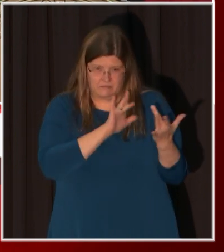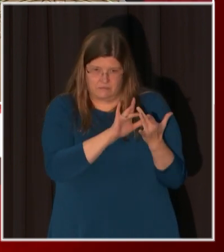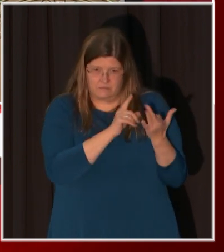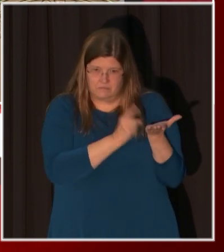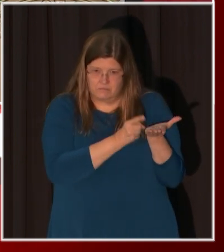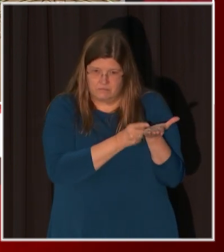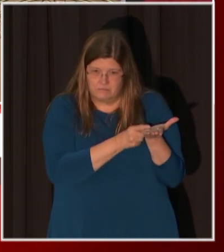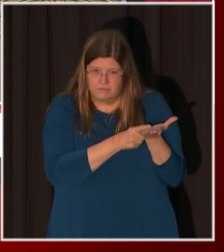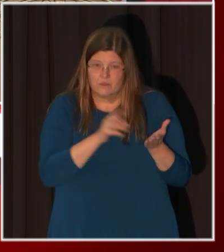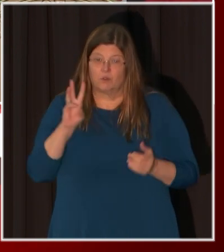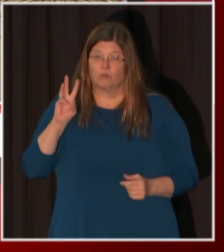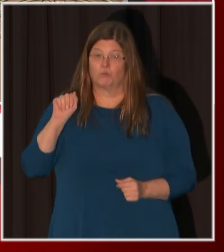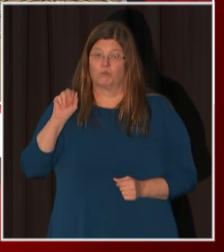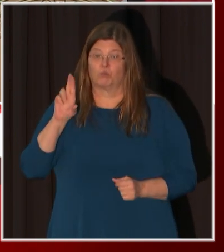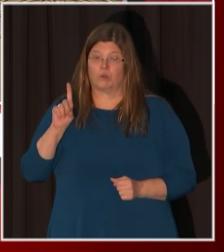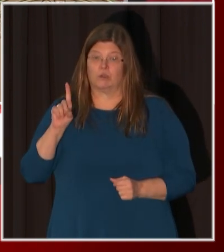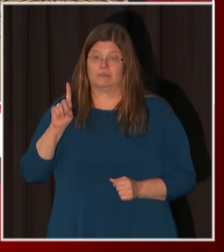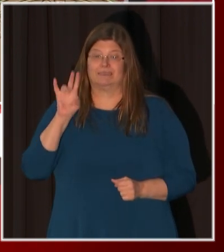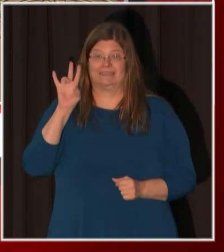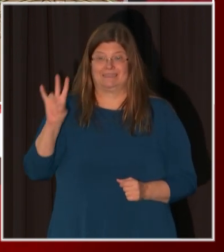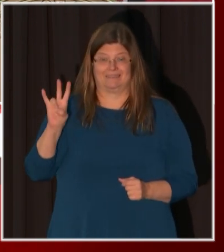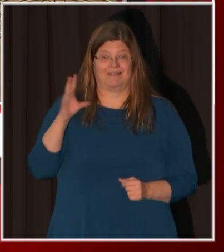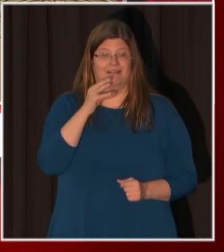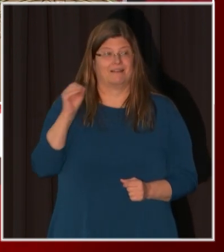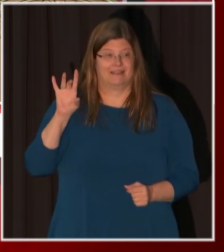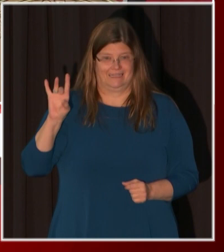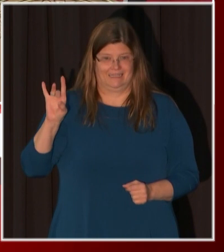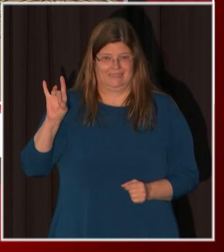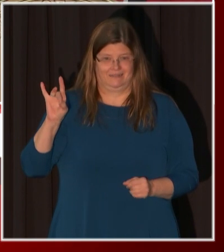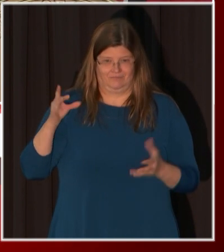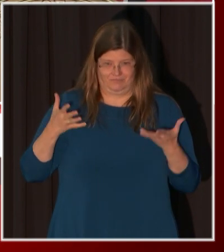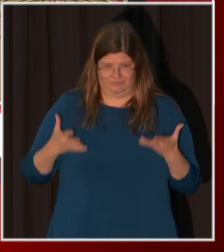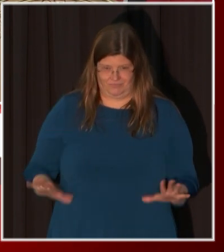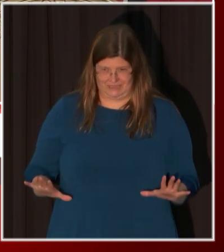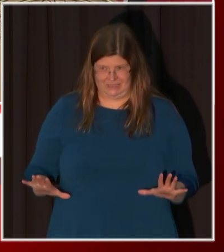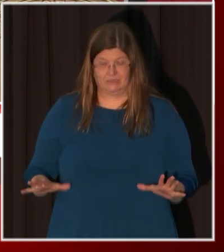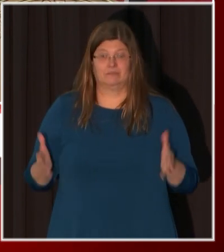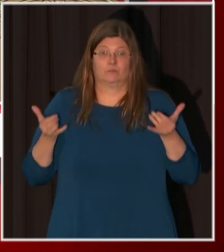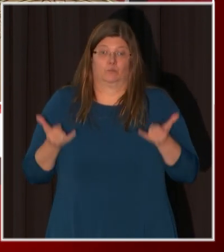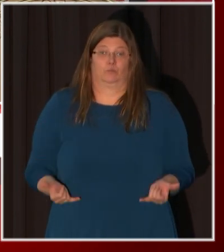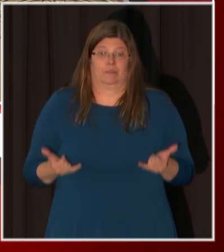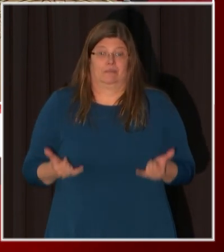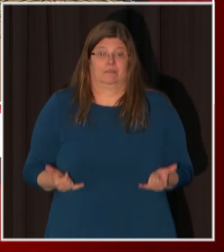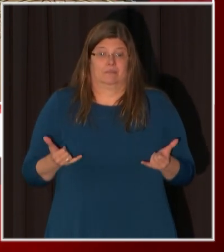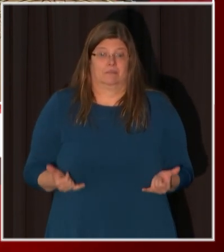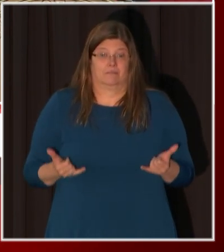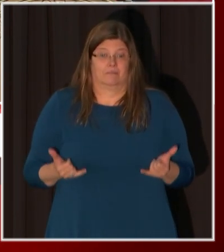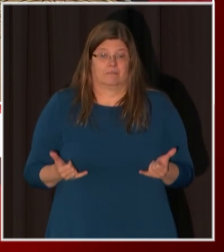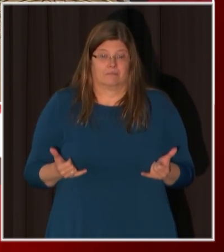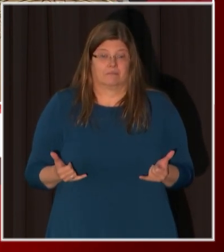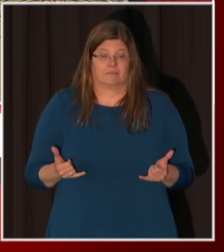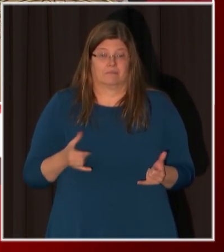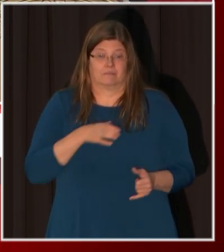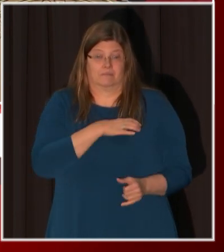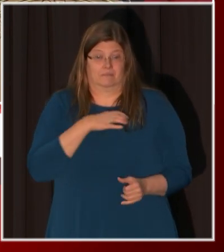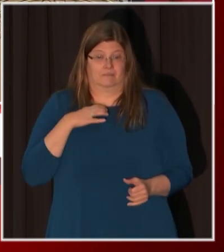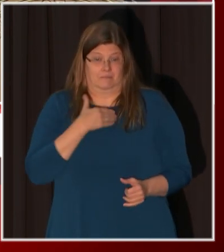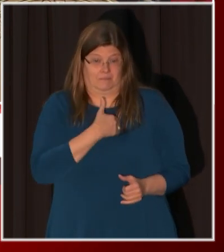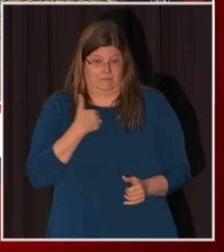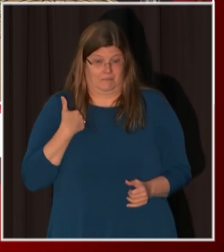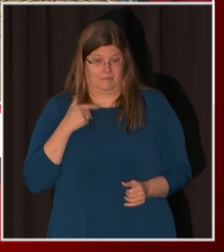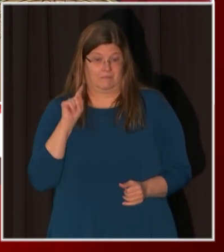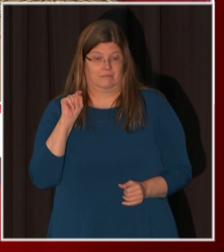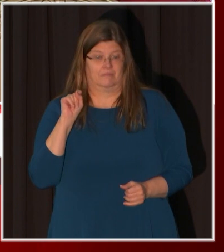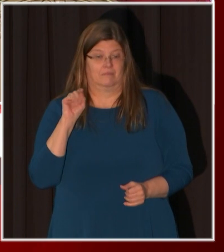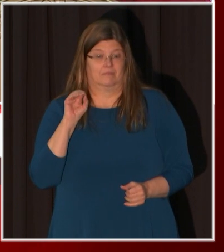the citywide call-in number. And today, council members Todd and McDuffie from Ward 4 and Ward 5